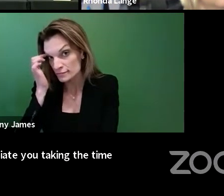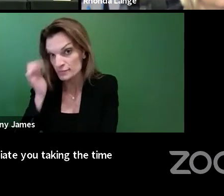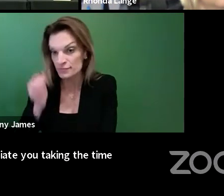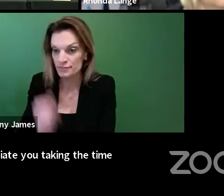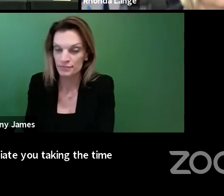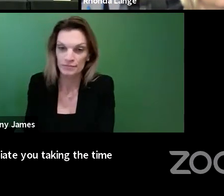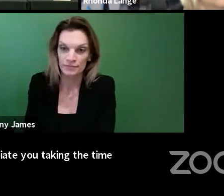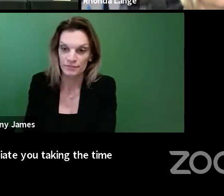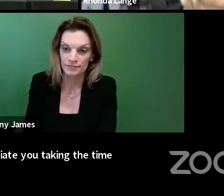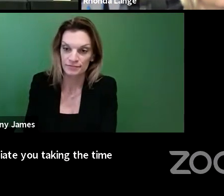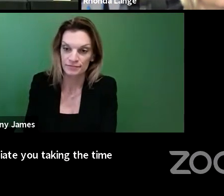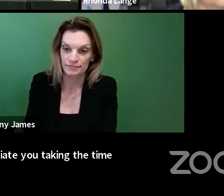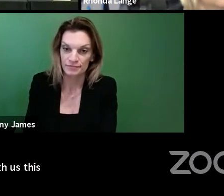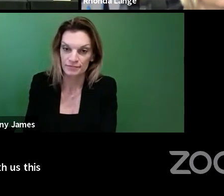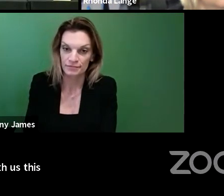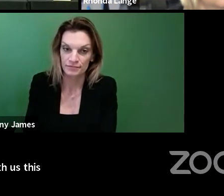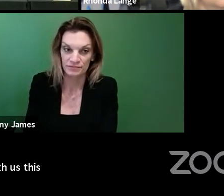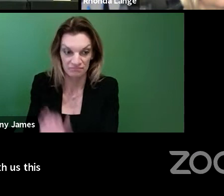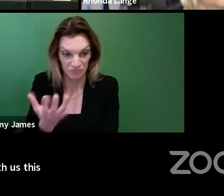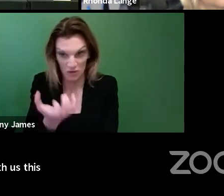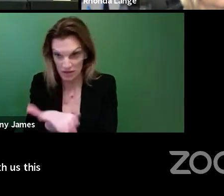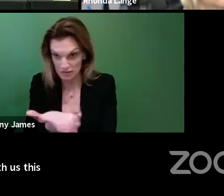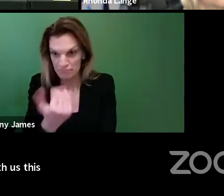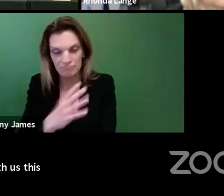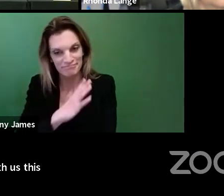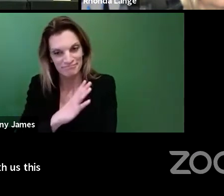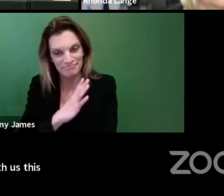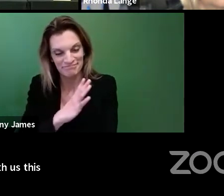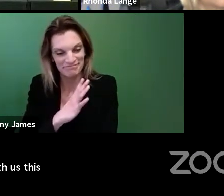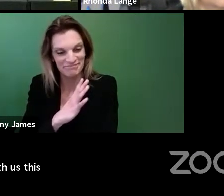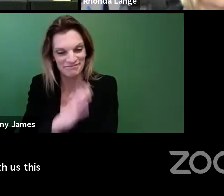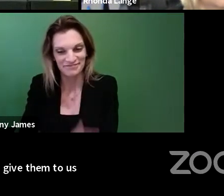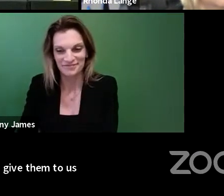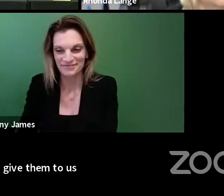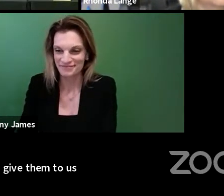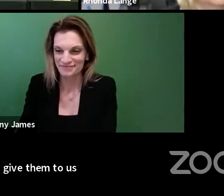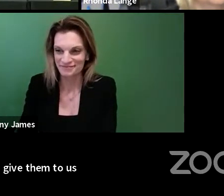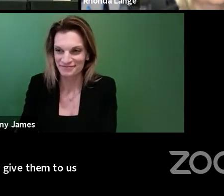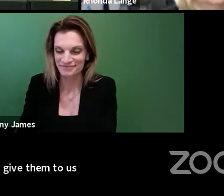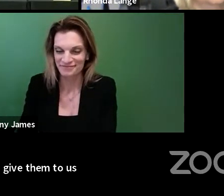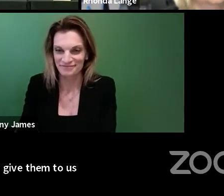Please. If you would like to give them to us, you can give them to us.